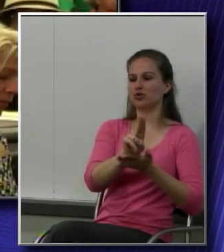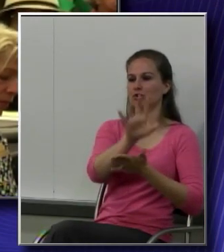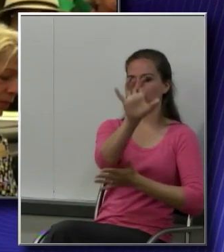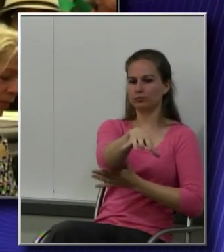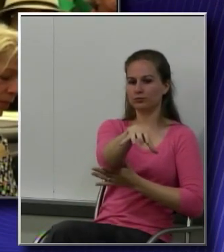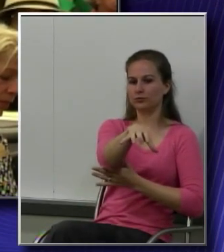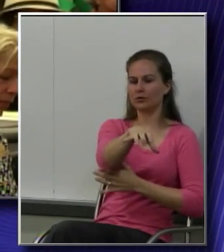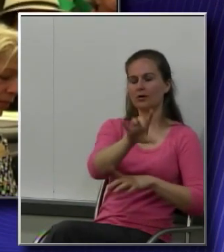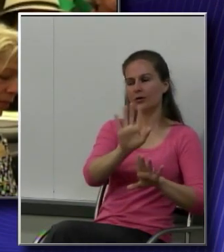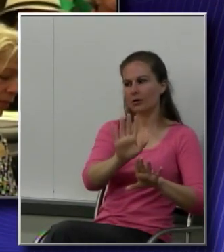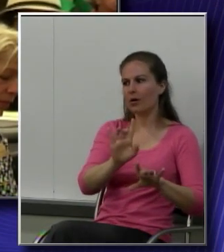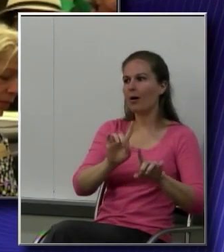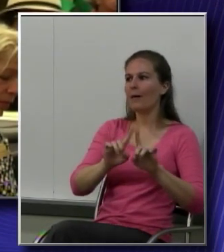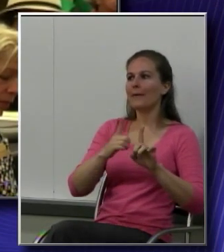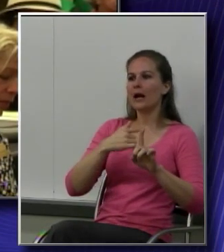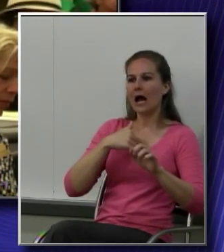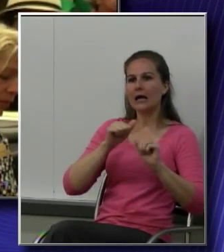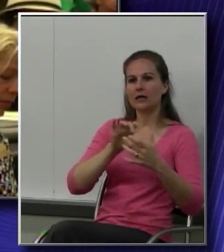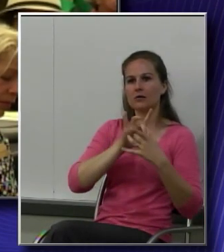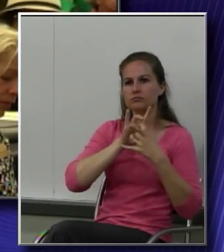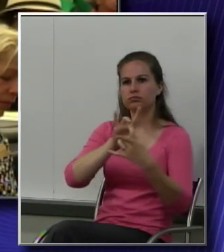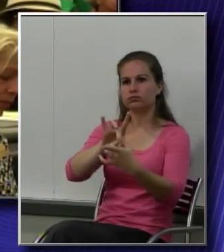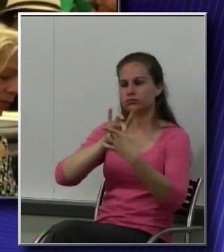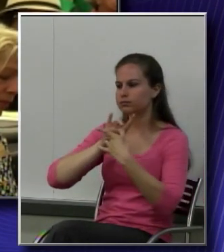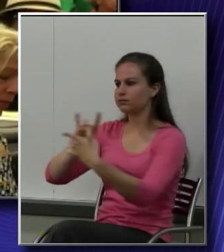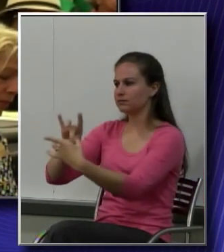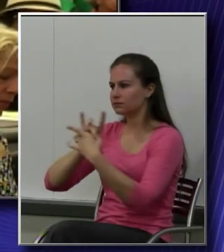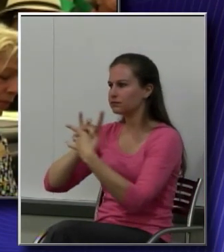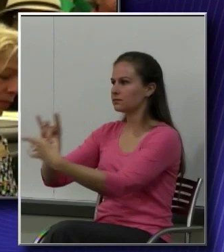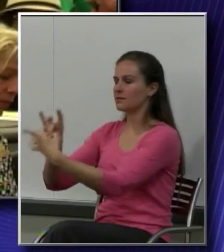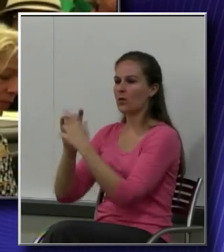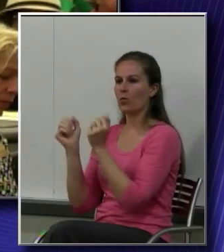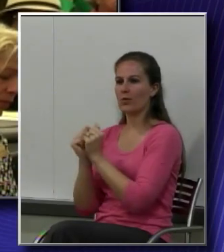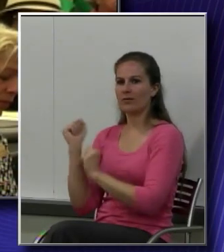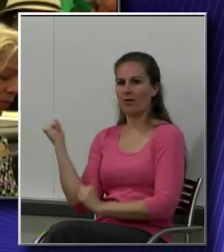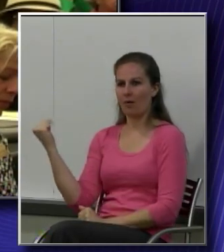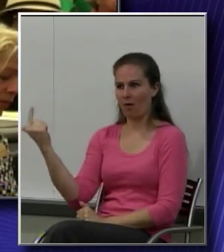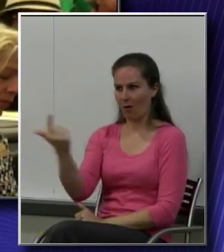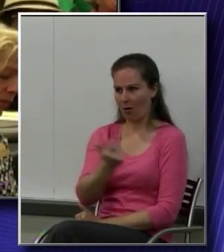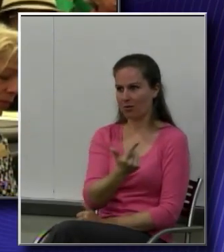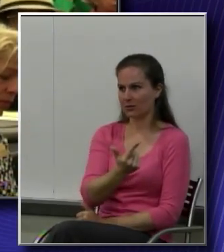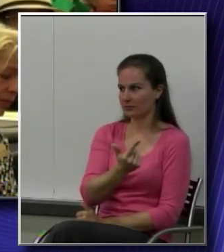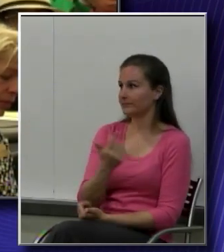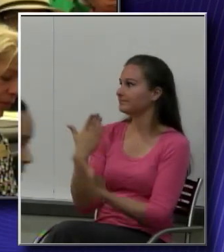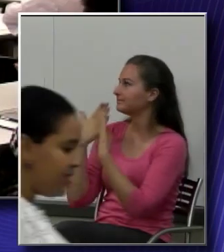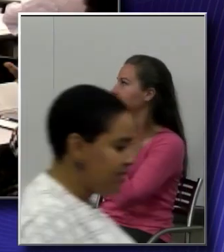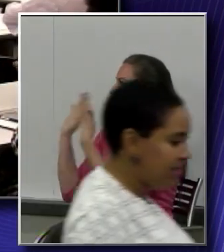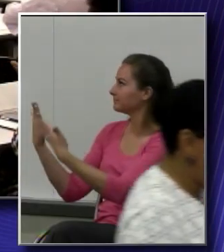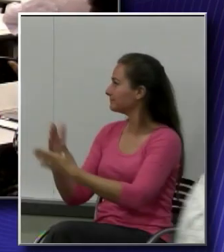to interact with any and everyone who I come into contact with. Thank you.